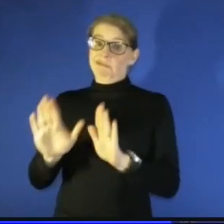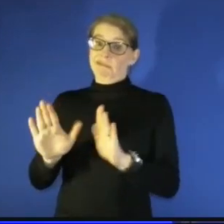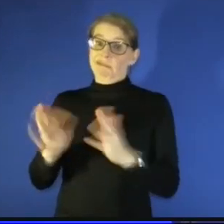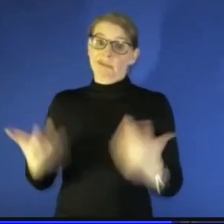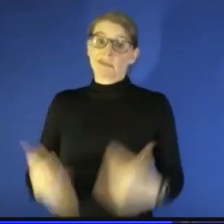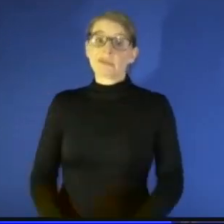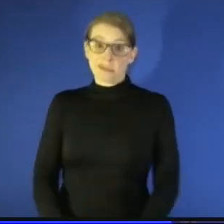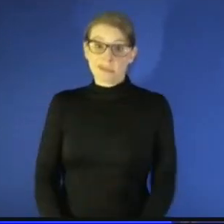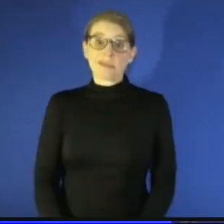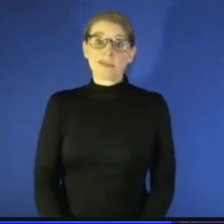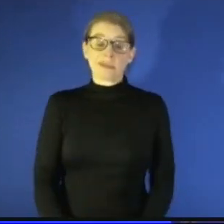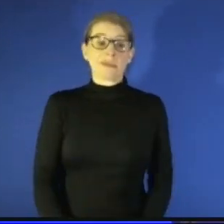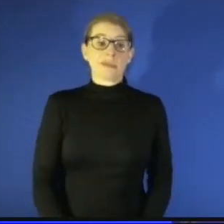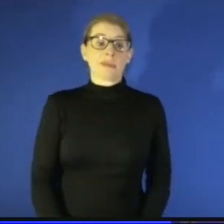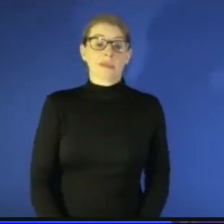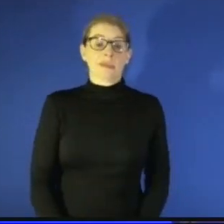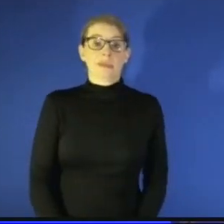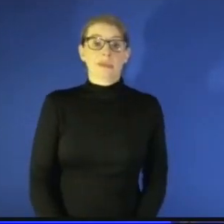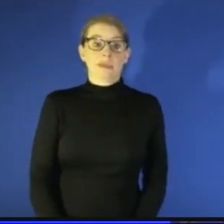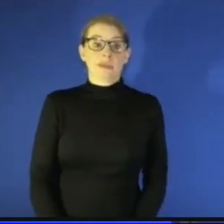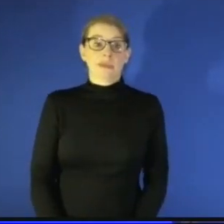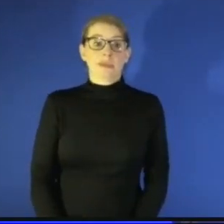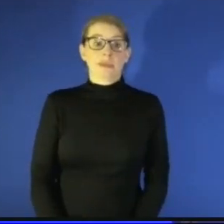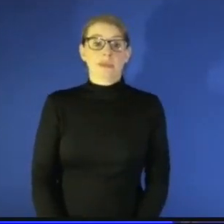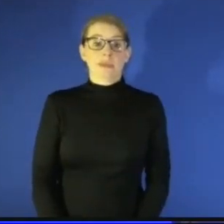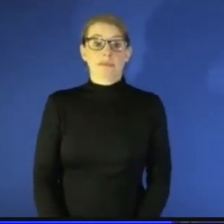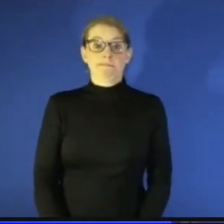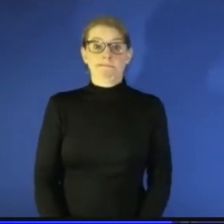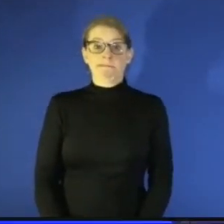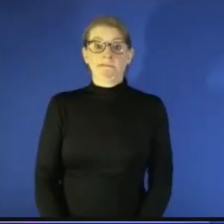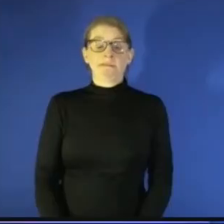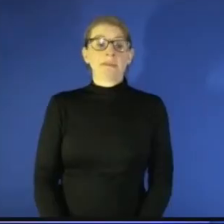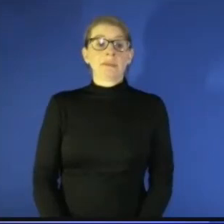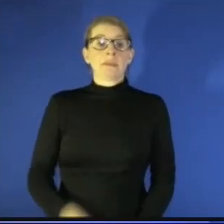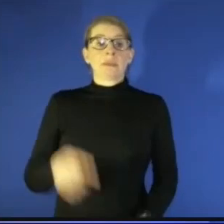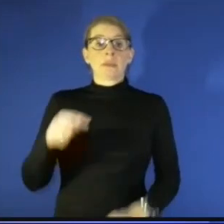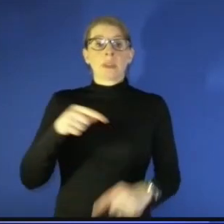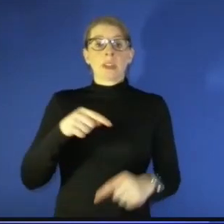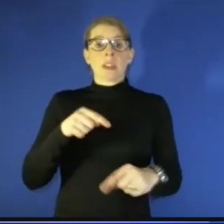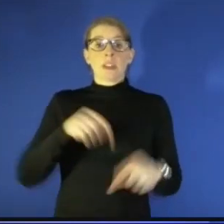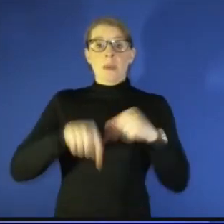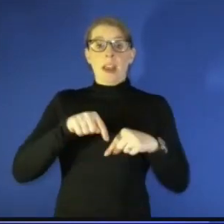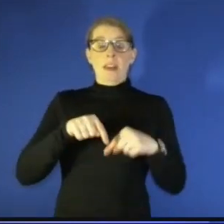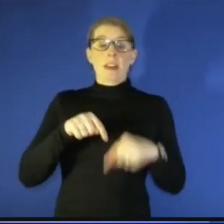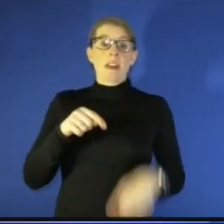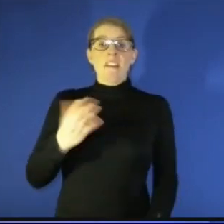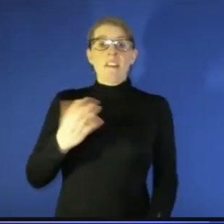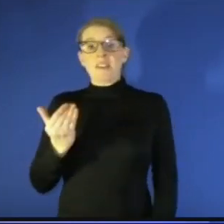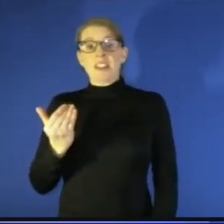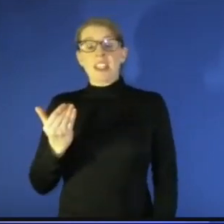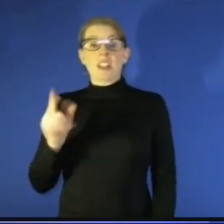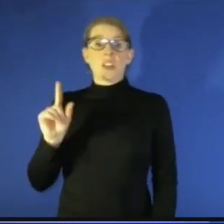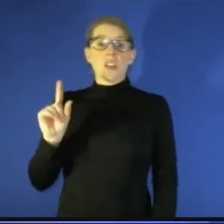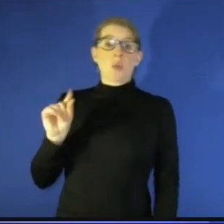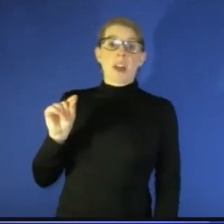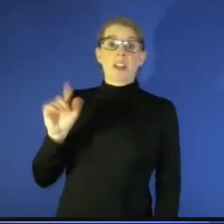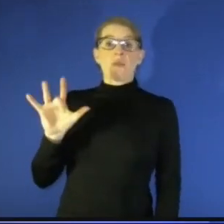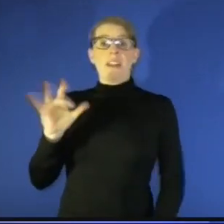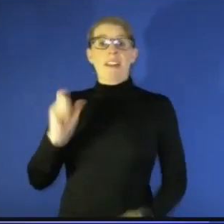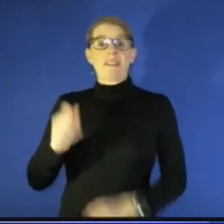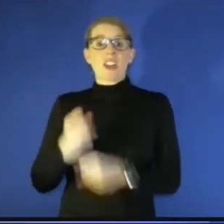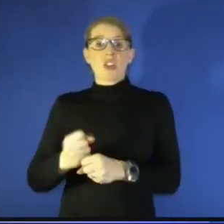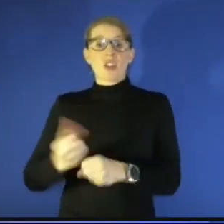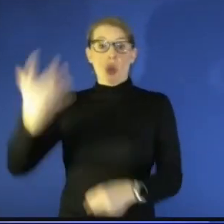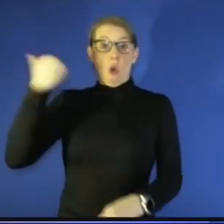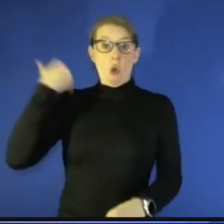outcome, and it makes it extremely rewarding. So if we went back 15, 20, 25 years ago, how would Layla's case been